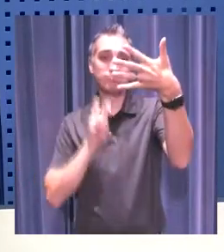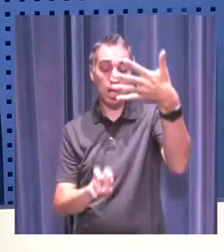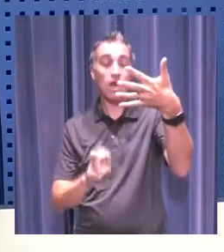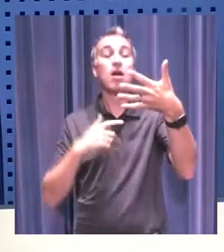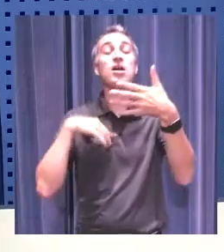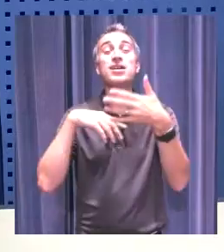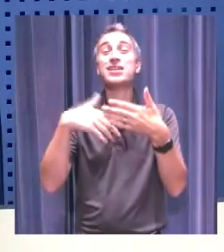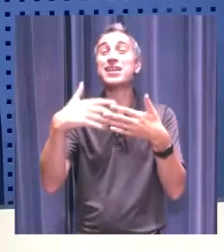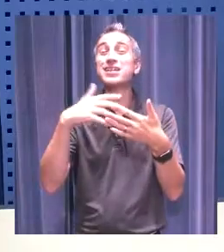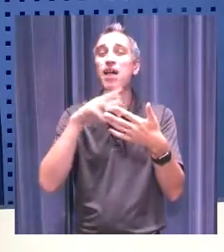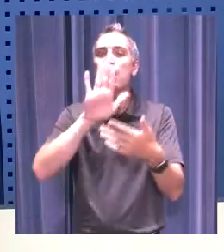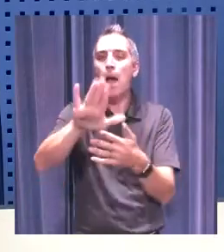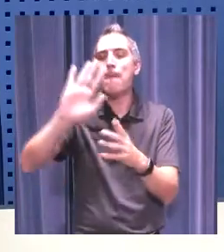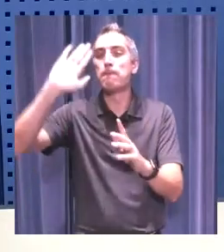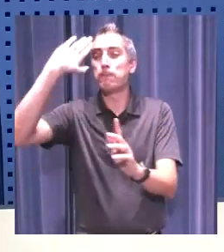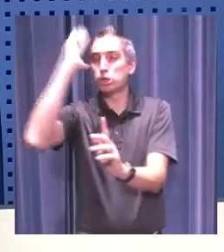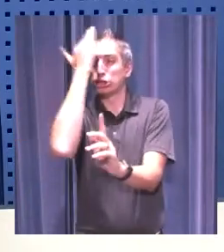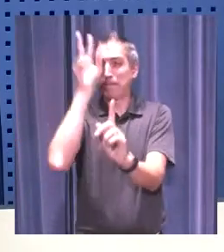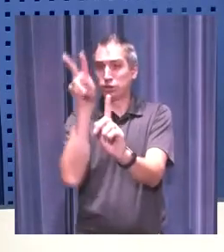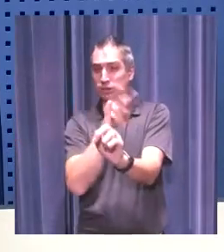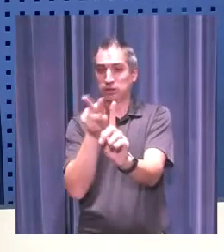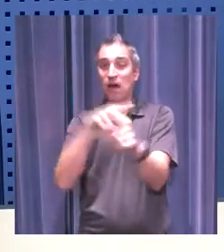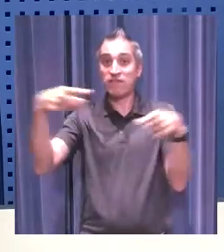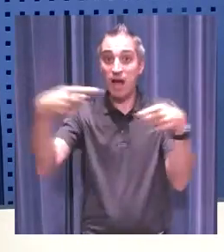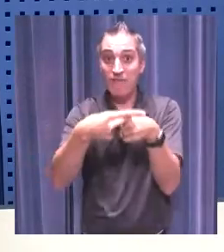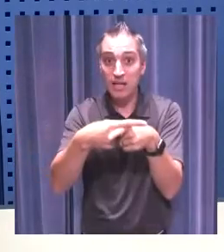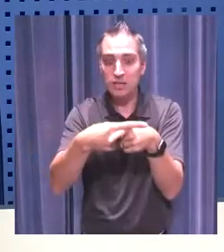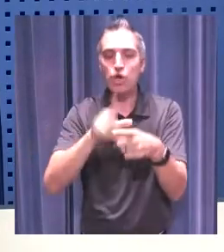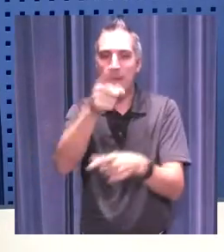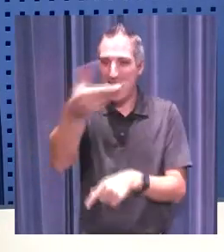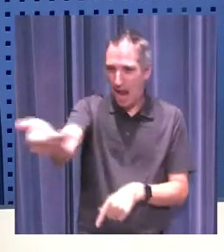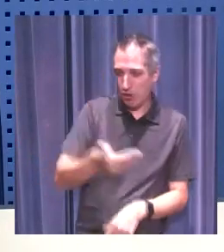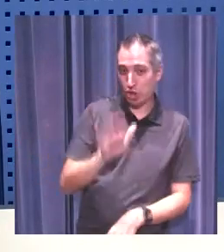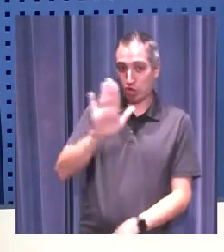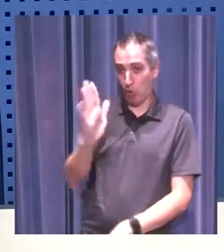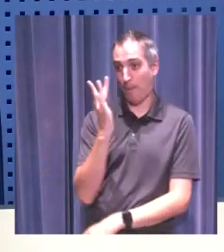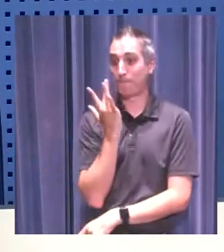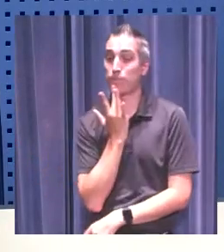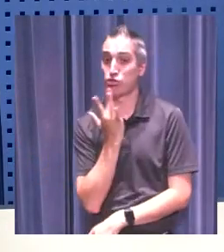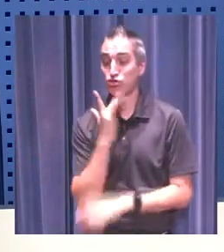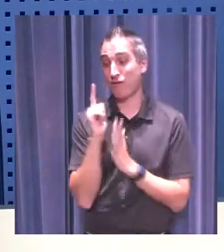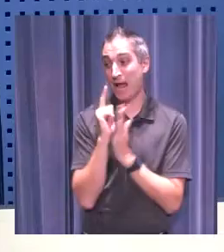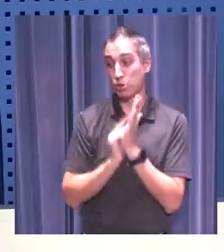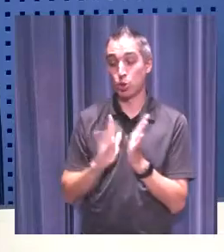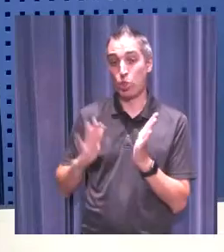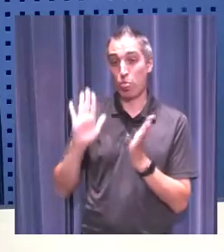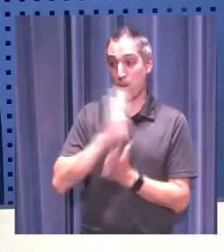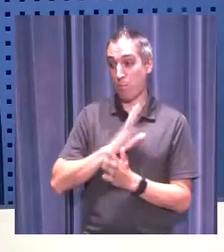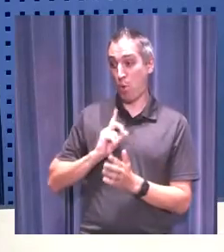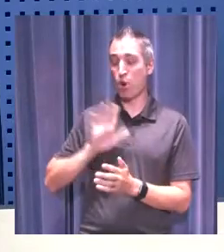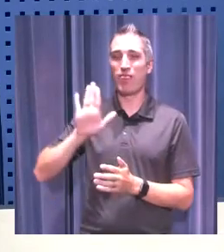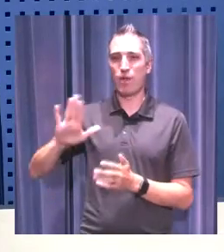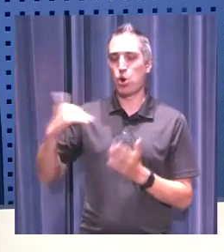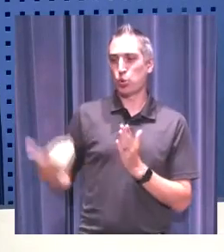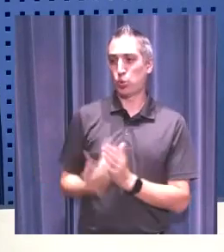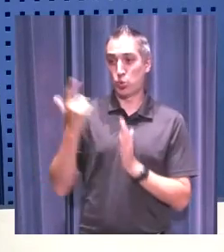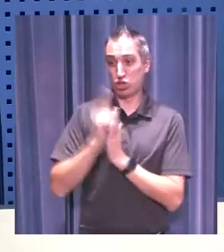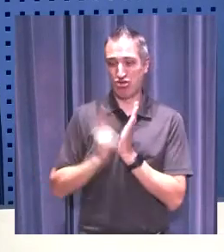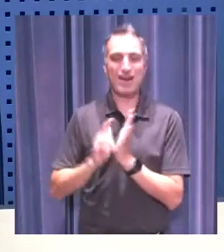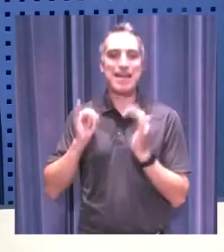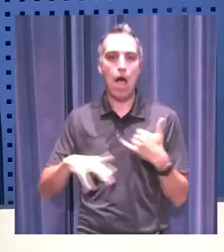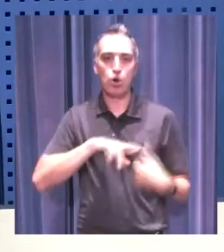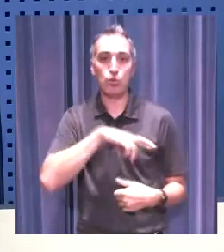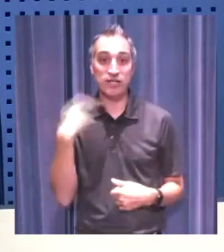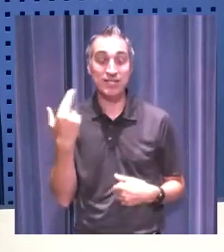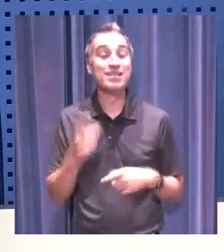where even the perception of conflict by hiring your personal counsel as the board's new attorney put us at risk, while